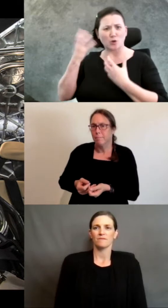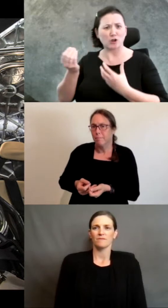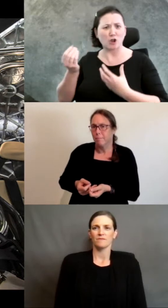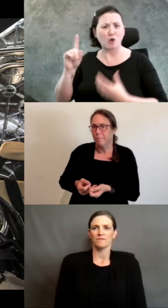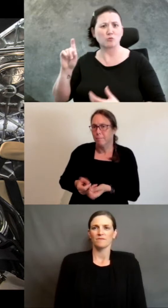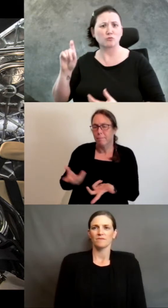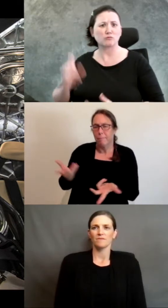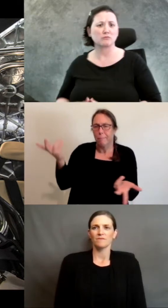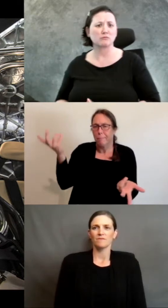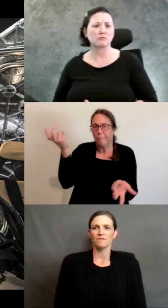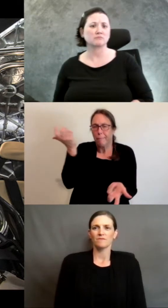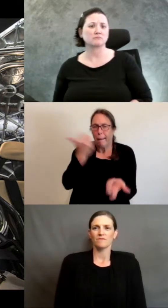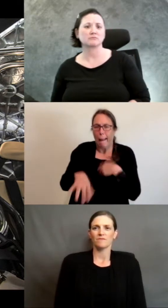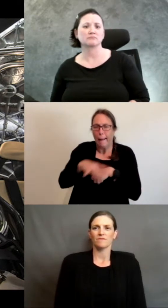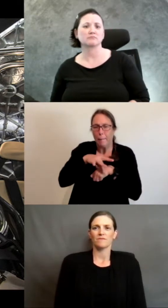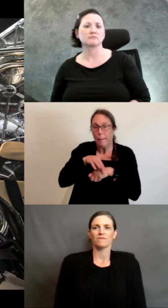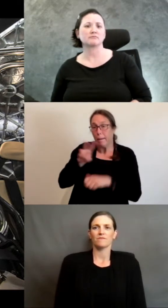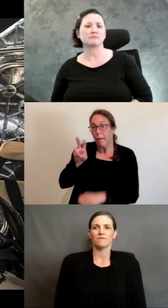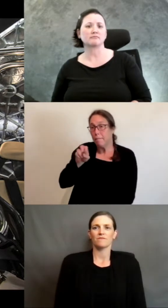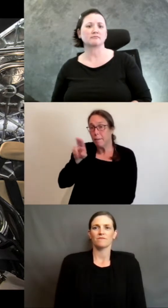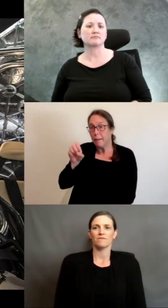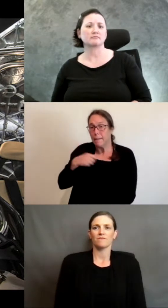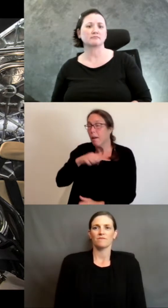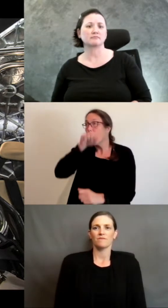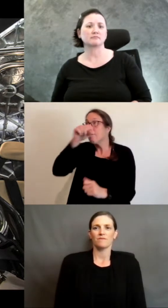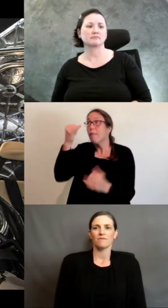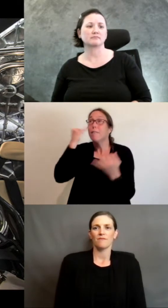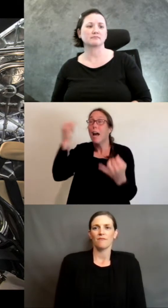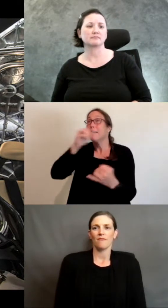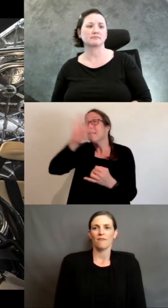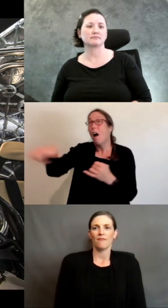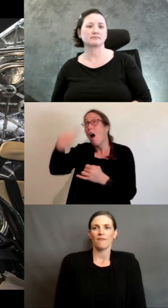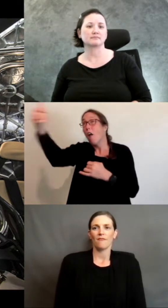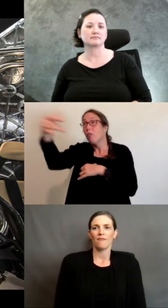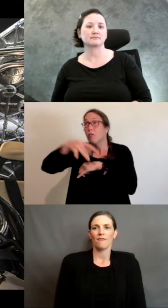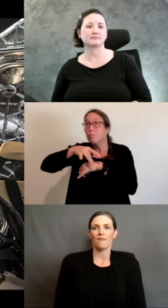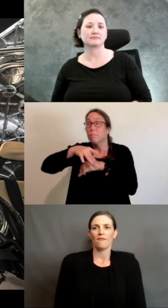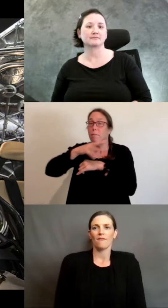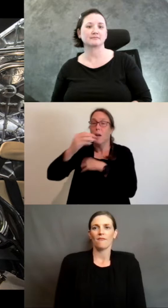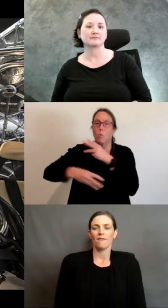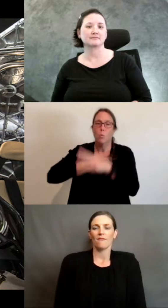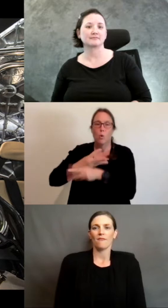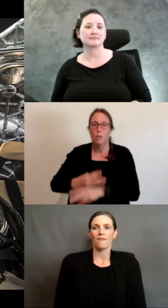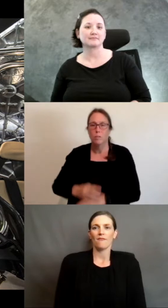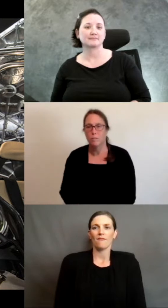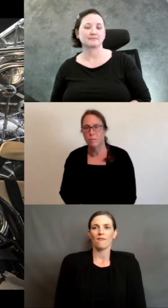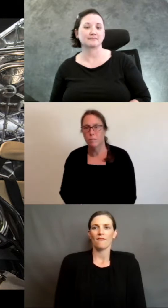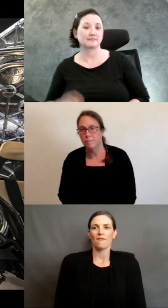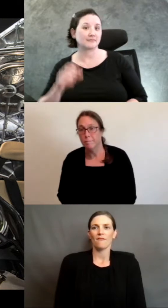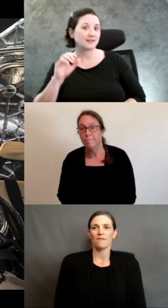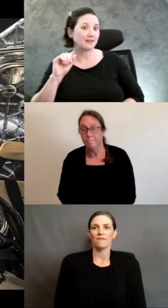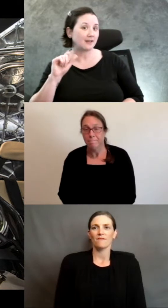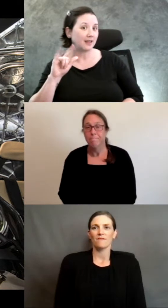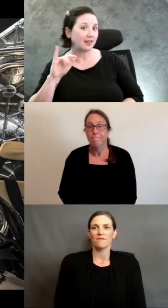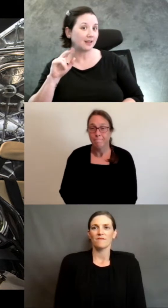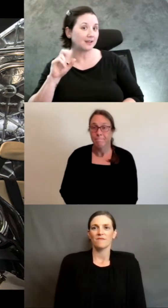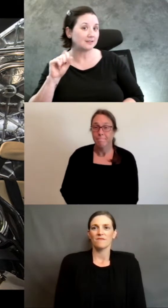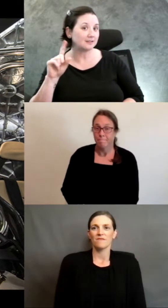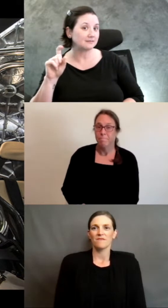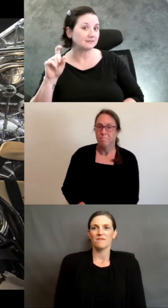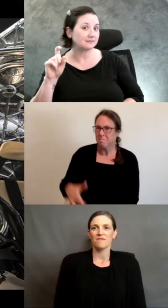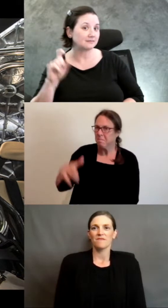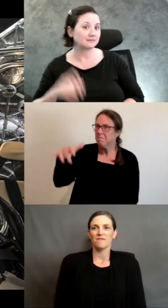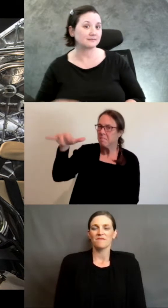idea of more planets and worlds. Or aliens? Yes! I